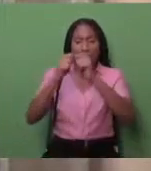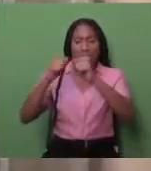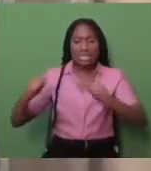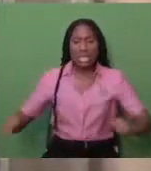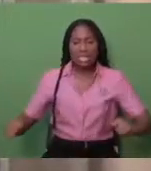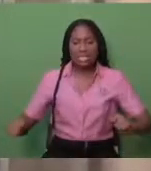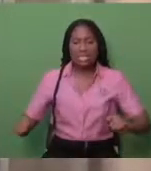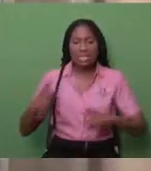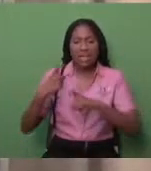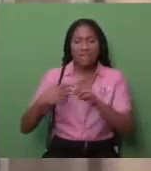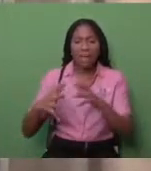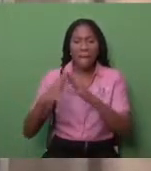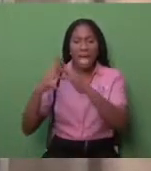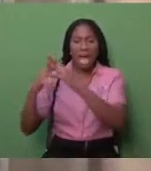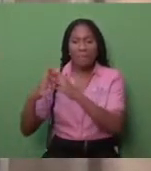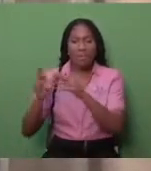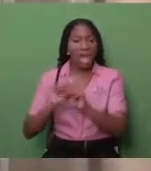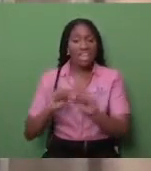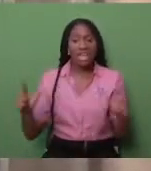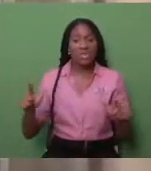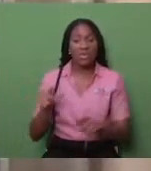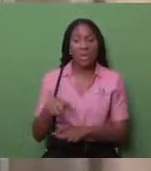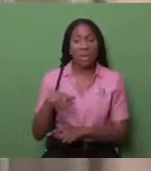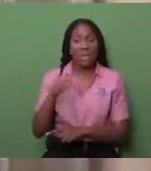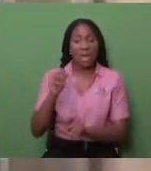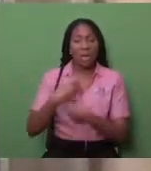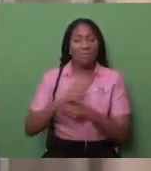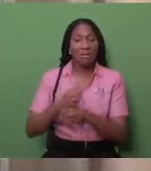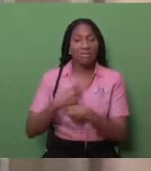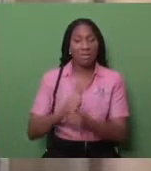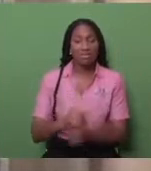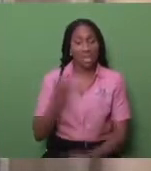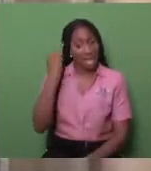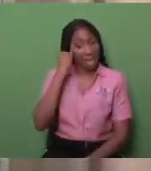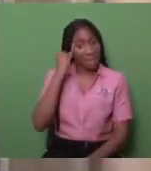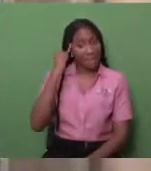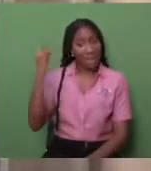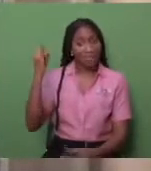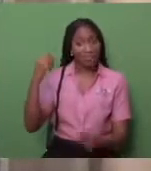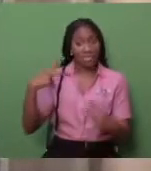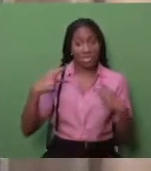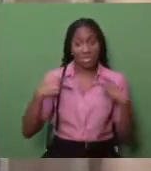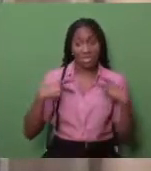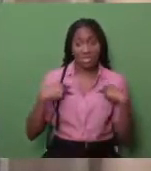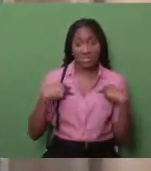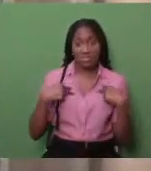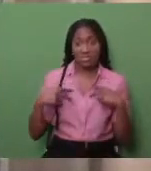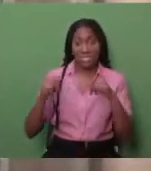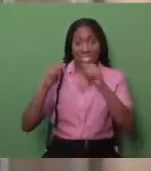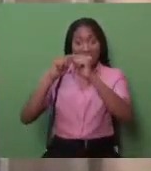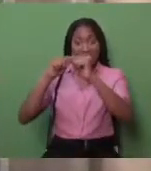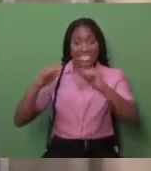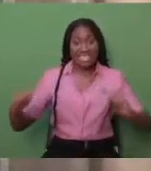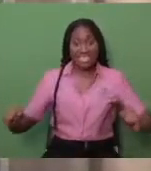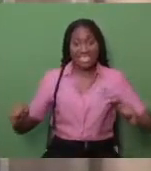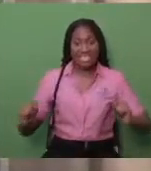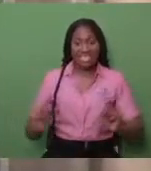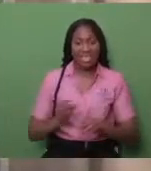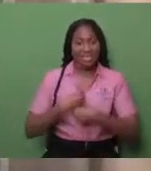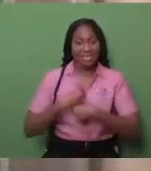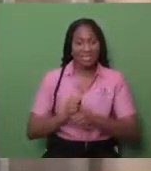military. That's all they built. Imagine that some tents are the most that they built after spending